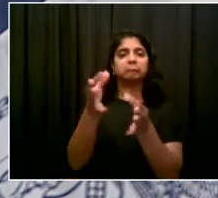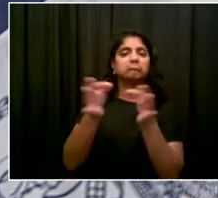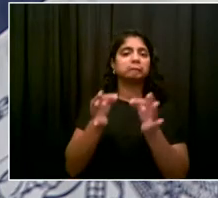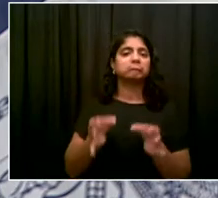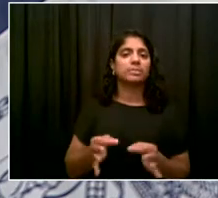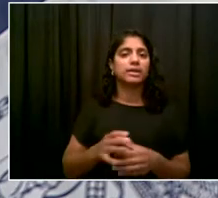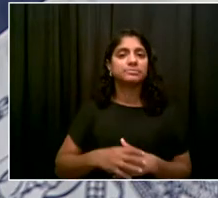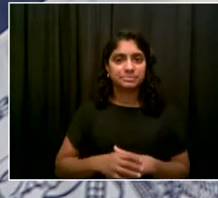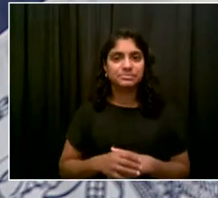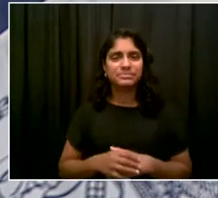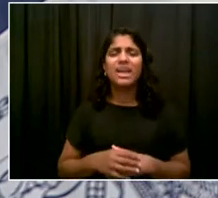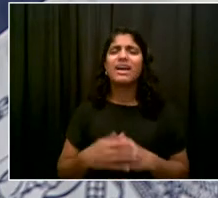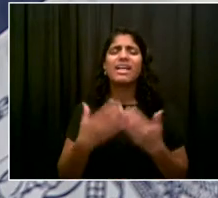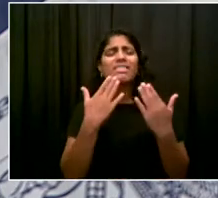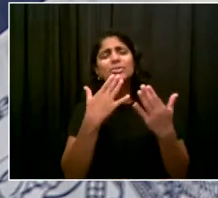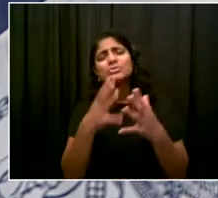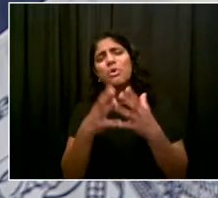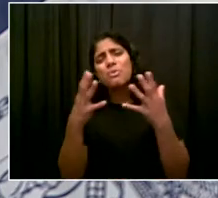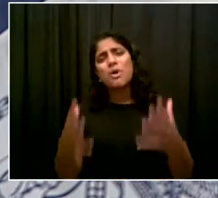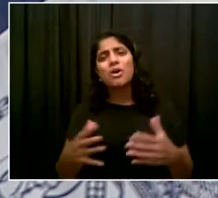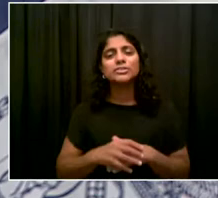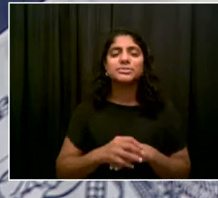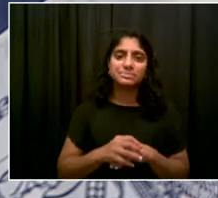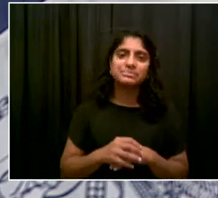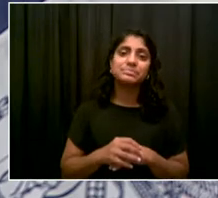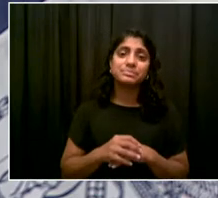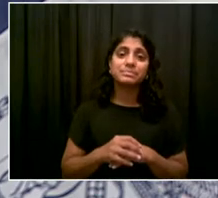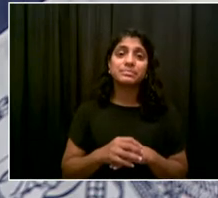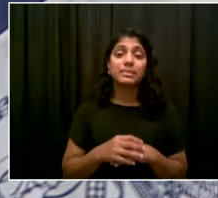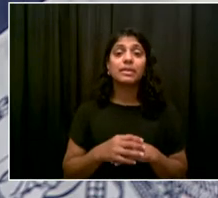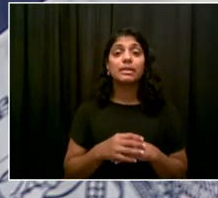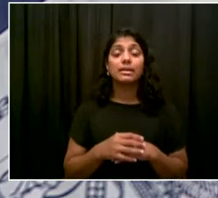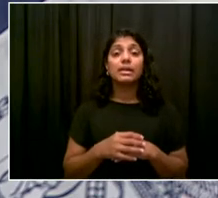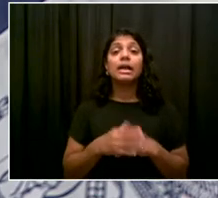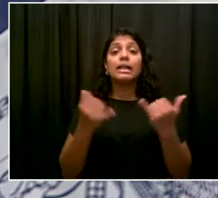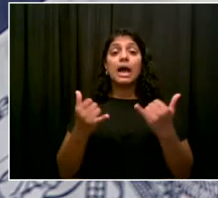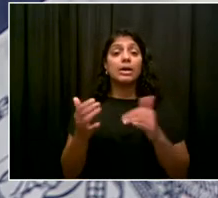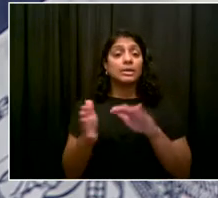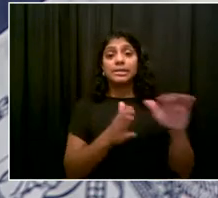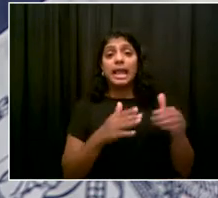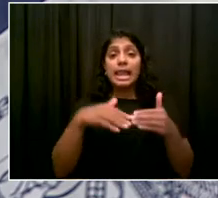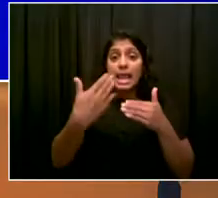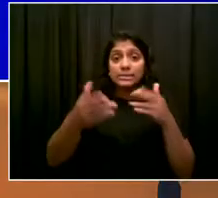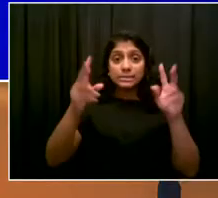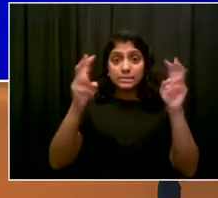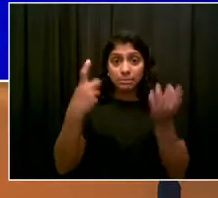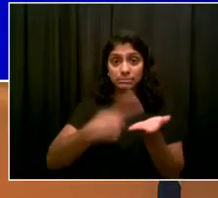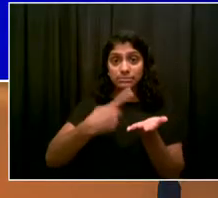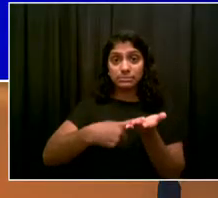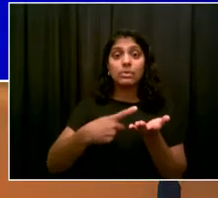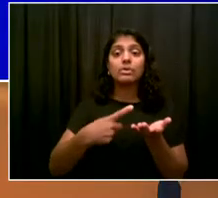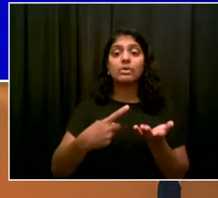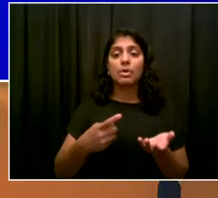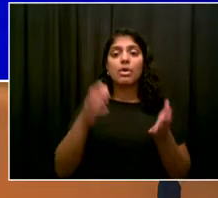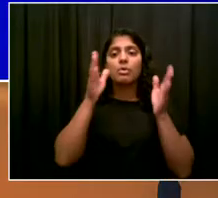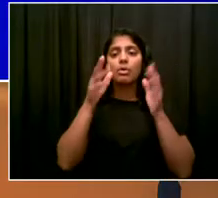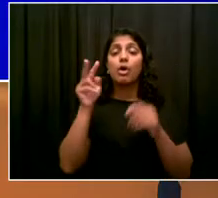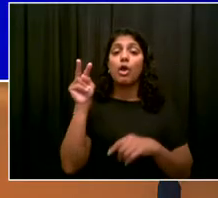All right, now let's talk about recovery. My favorite topic, a recovery for all of us. And a recovery for all of